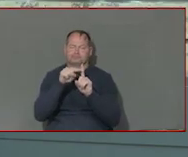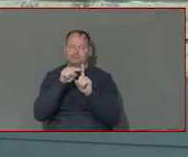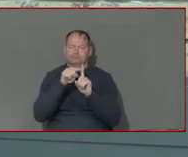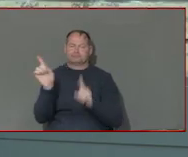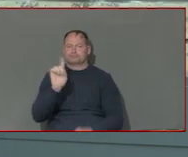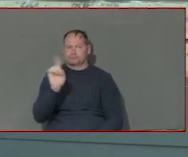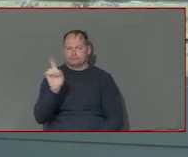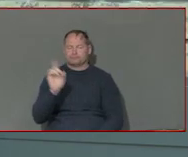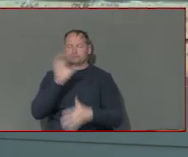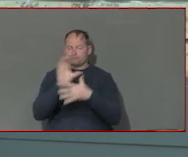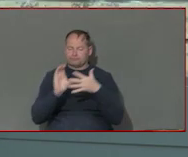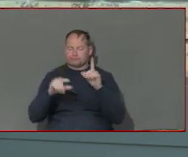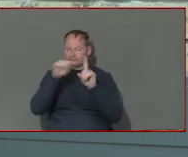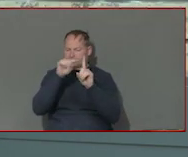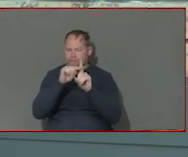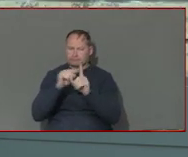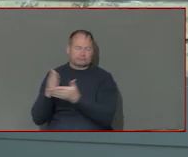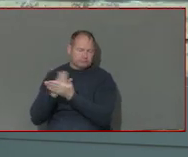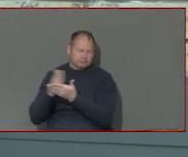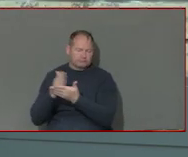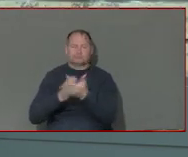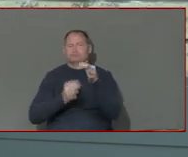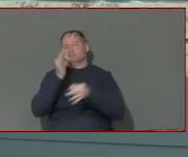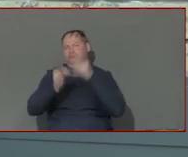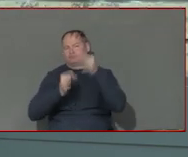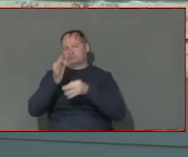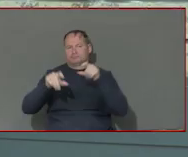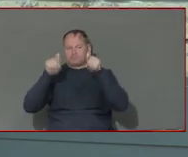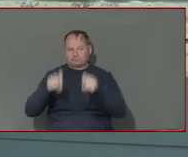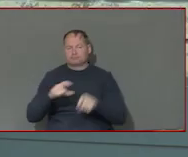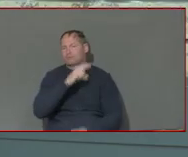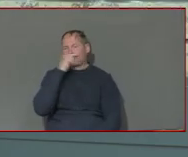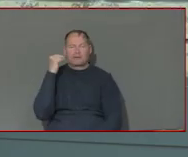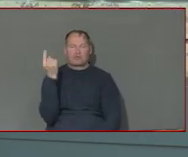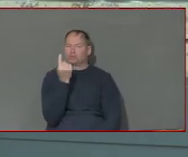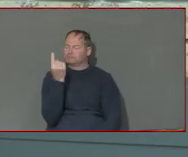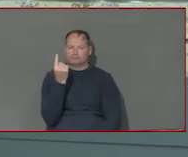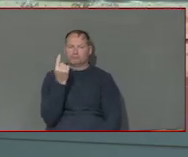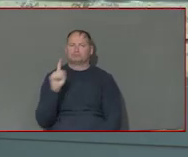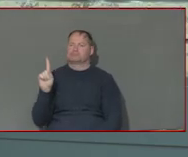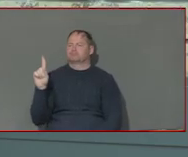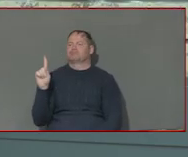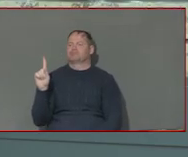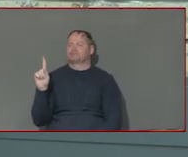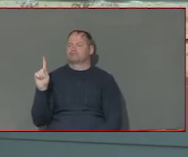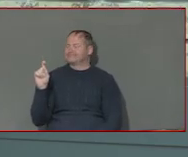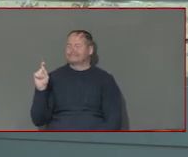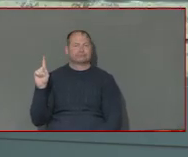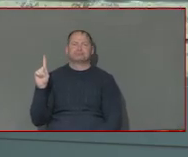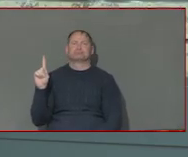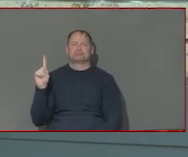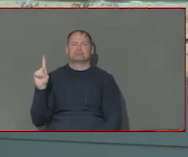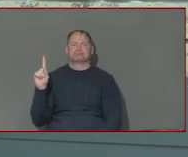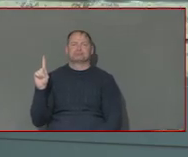a characteristic that we share. So if you say we have upright posture, now the upright